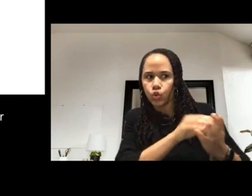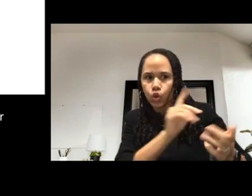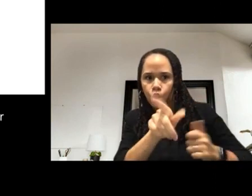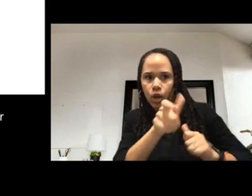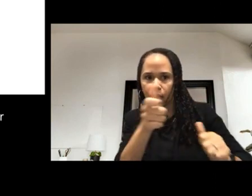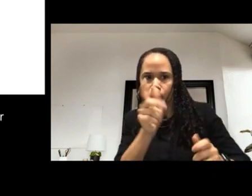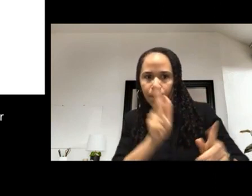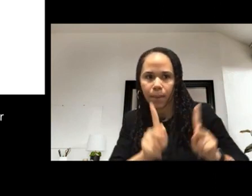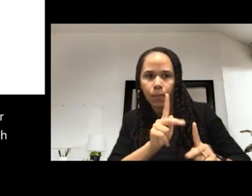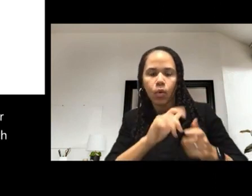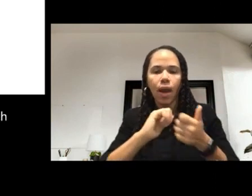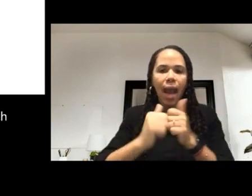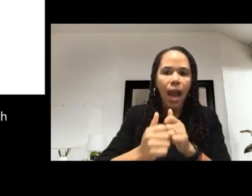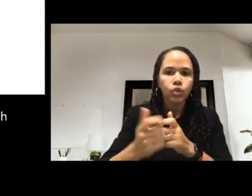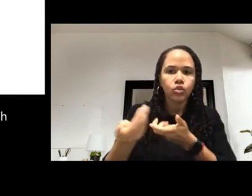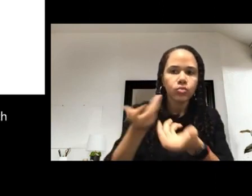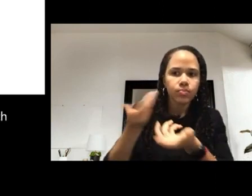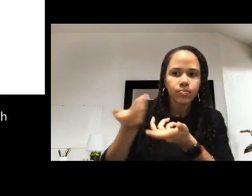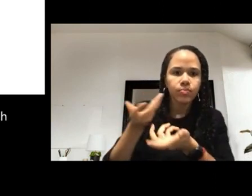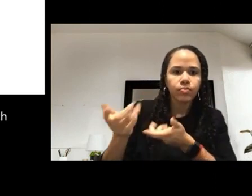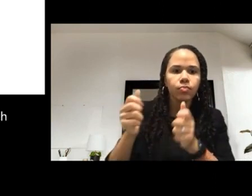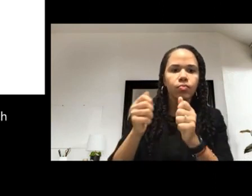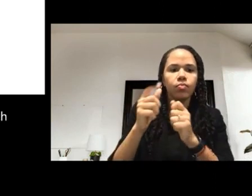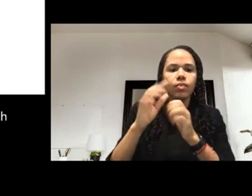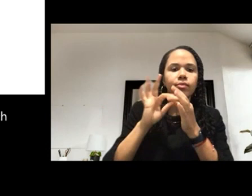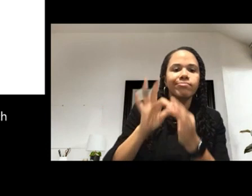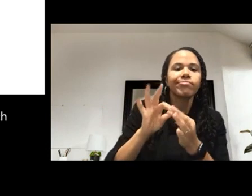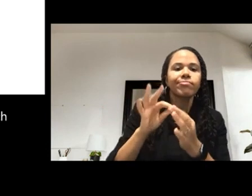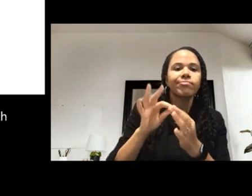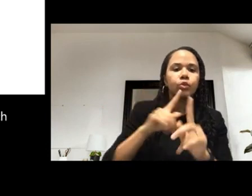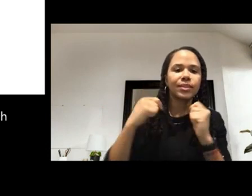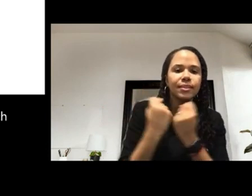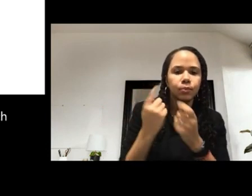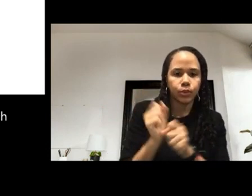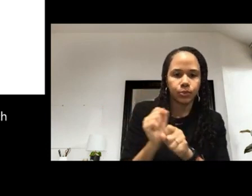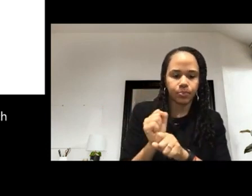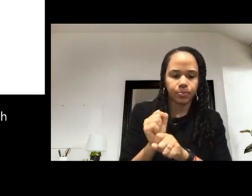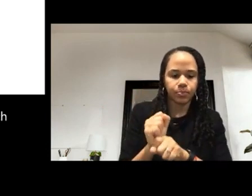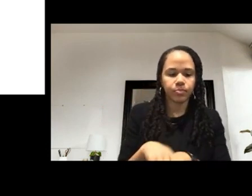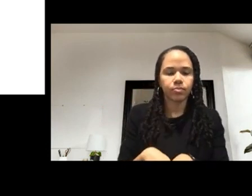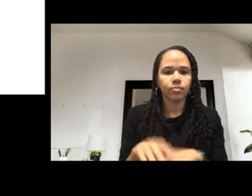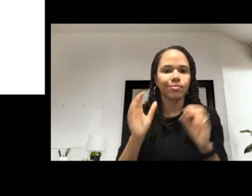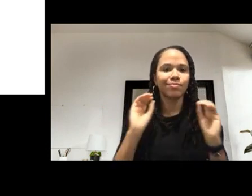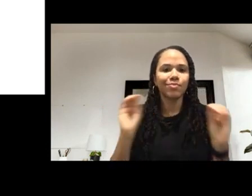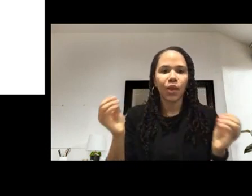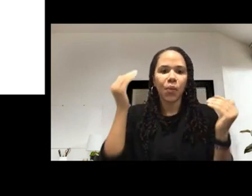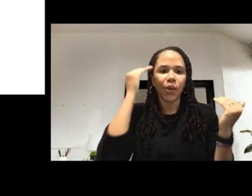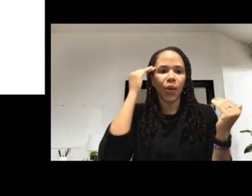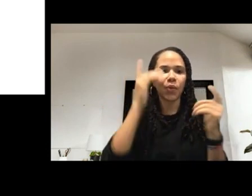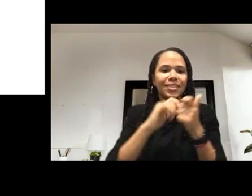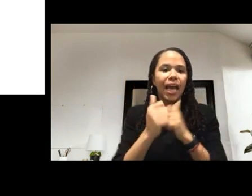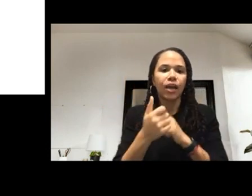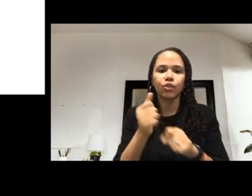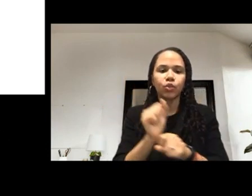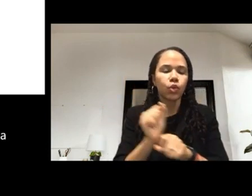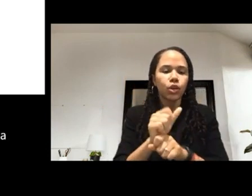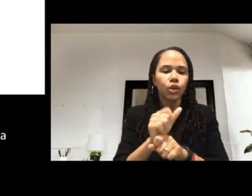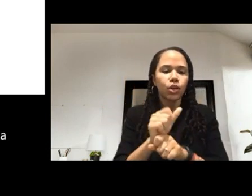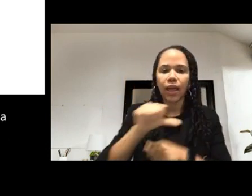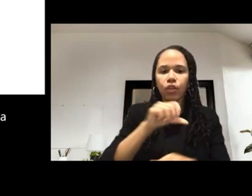to each other about team working styles and process norms. And by not being capable, it's like nobody knows how to work together in a group. This is not a normal